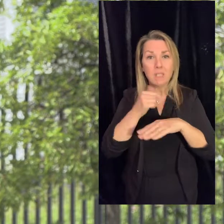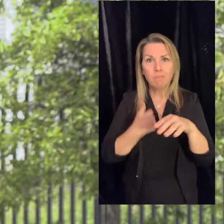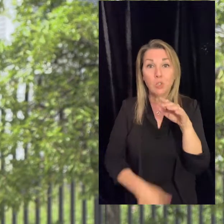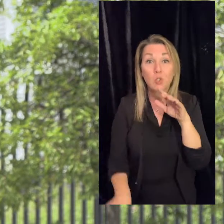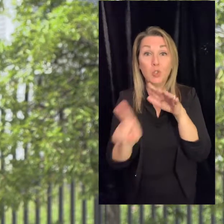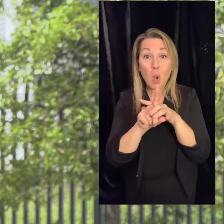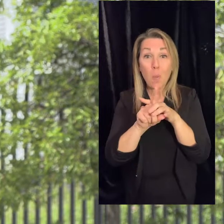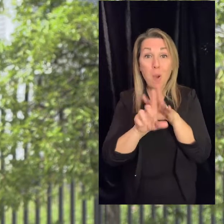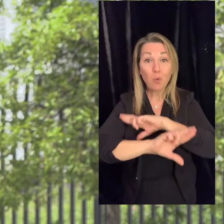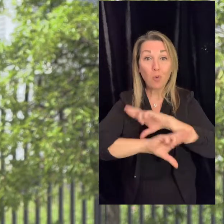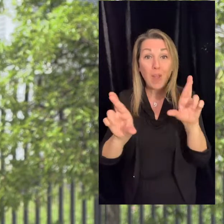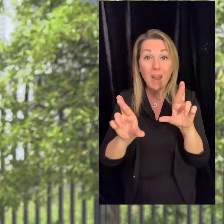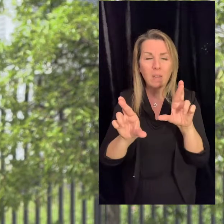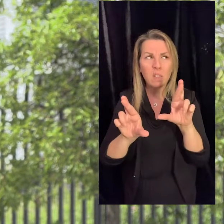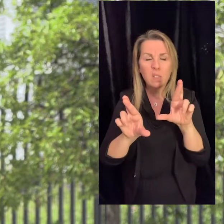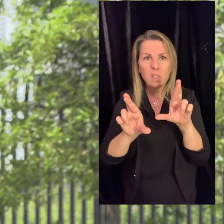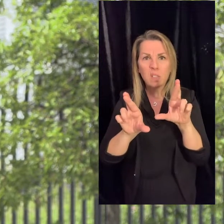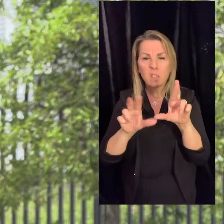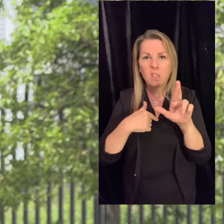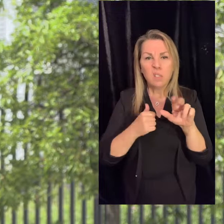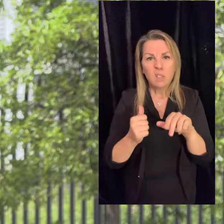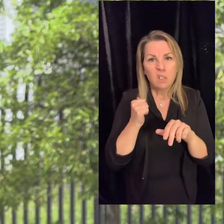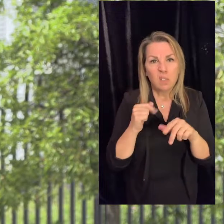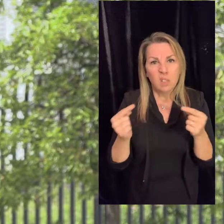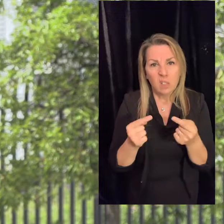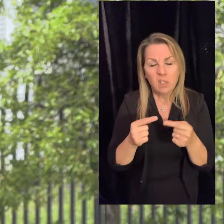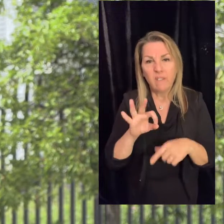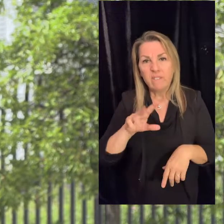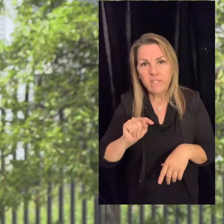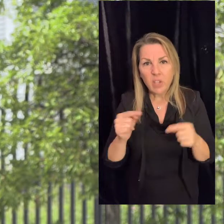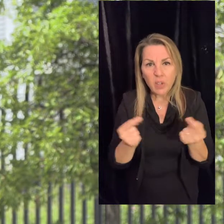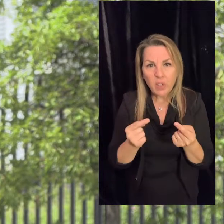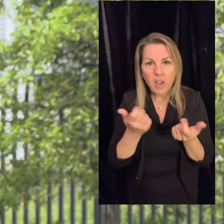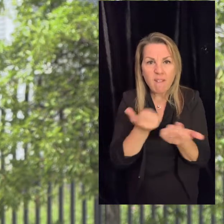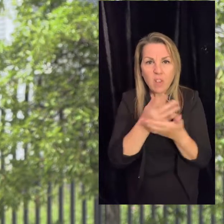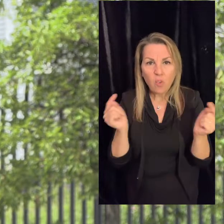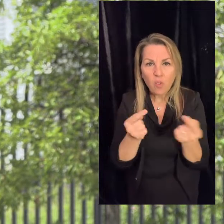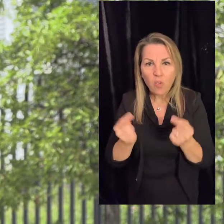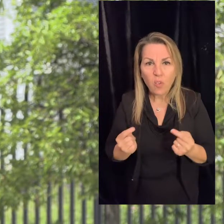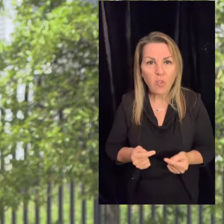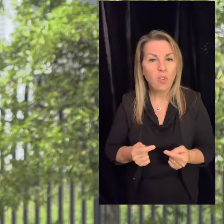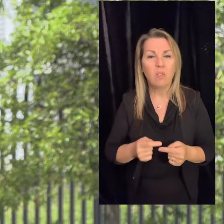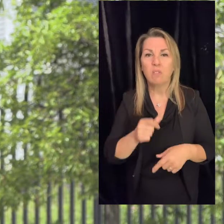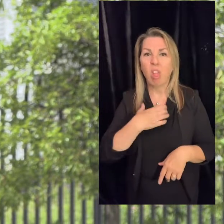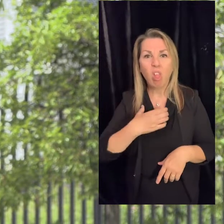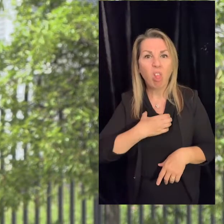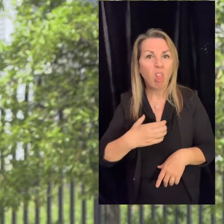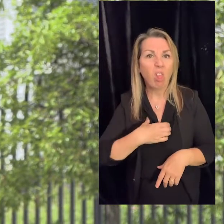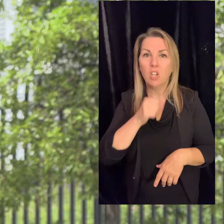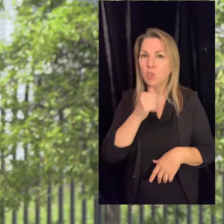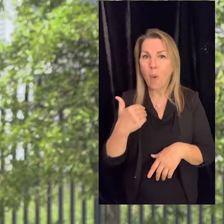up at the arena and I'm like, my back hurt, my feet hurt, my knees hurt. I don't have it. I just